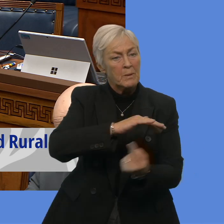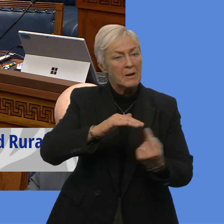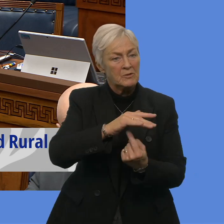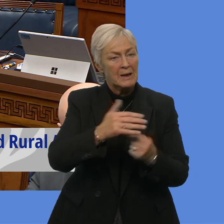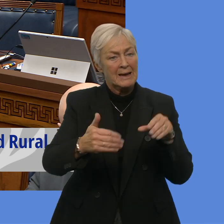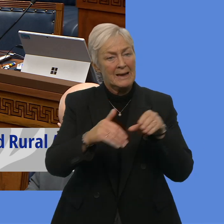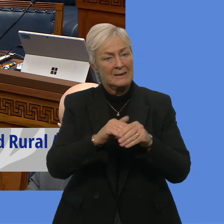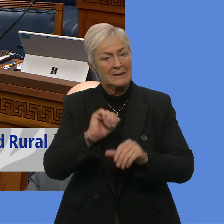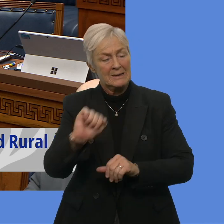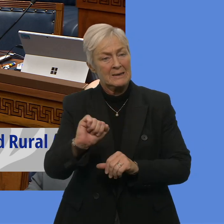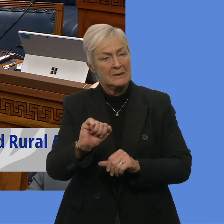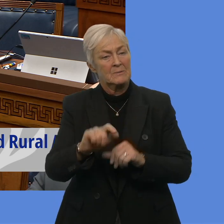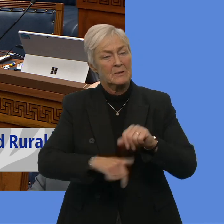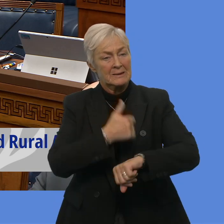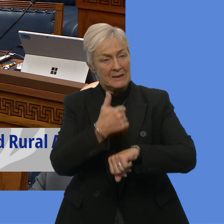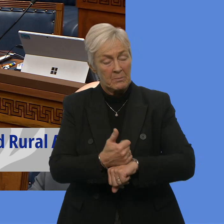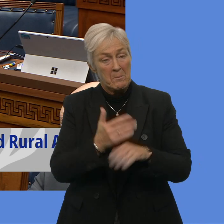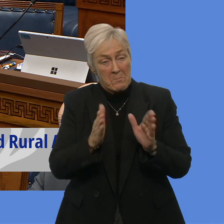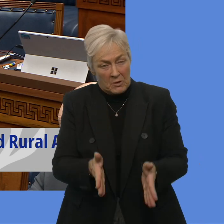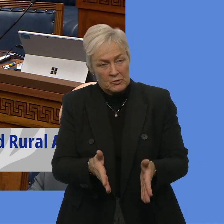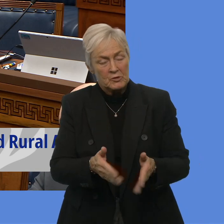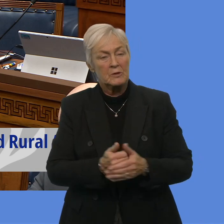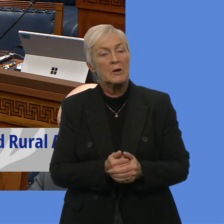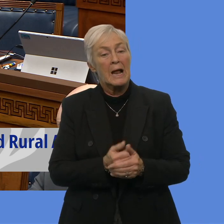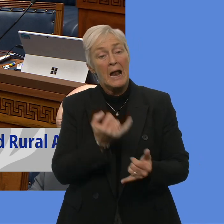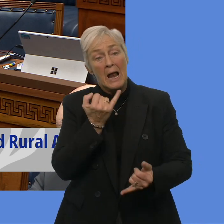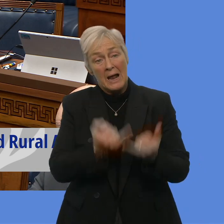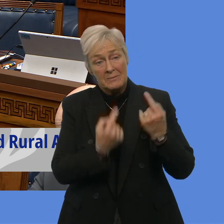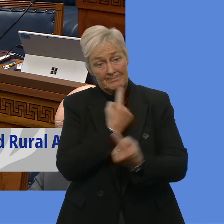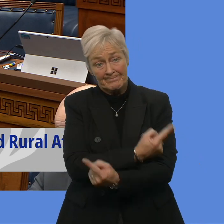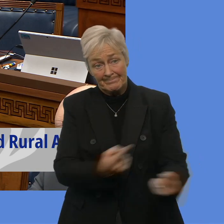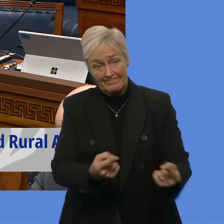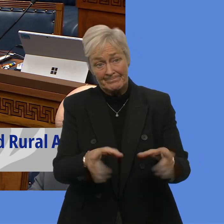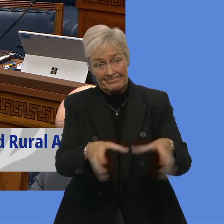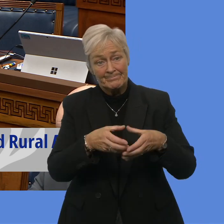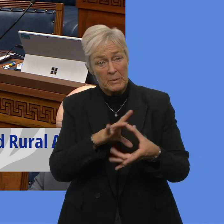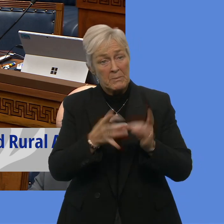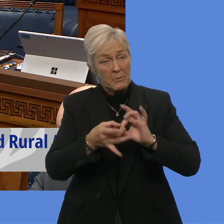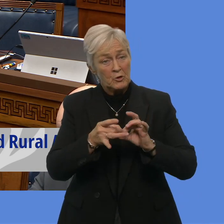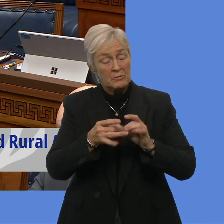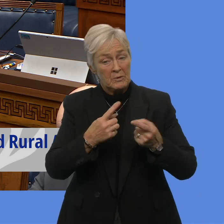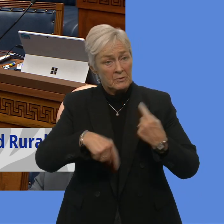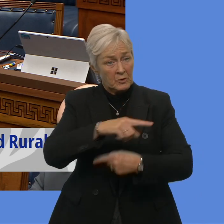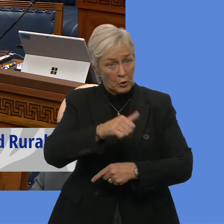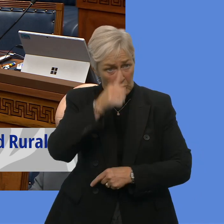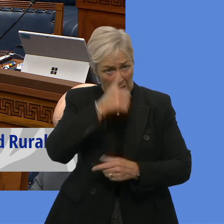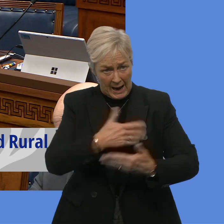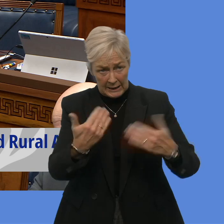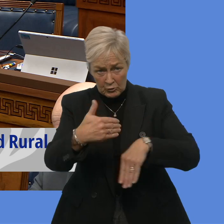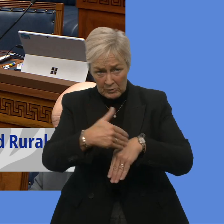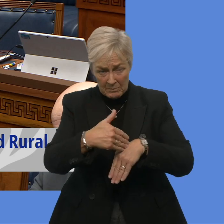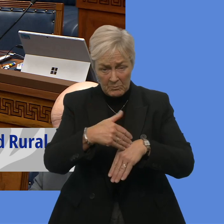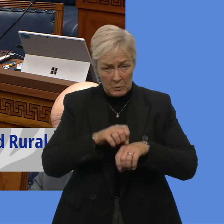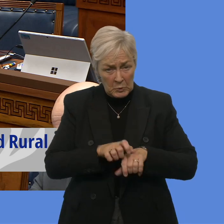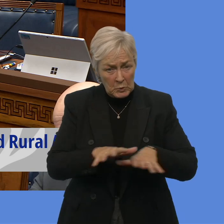think it's absolutely fundamental that we do that. Lastly, what I would emphasise to all members and the general public is if they're aware of environmental crime or pollution, to report